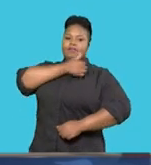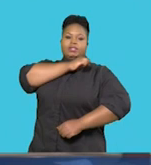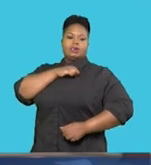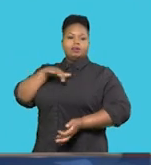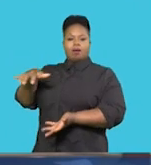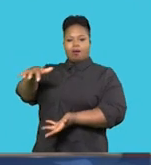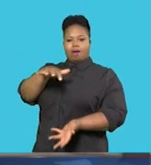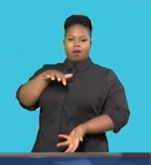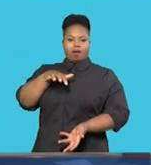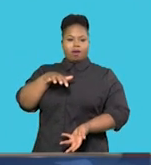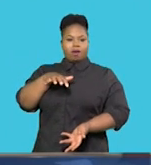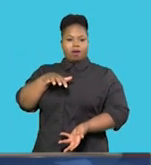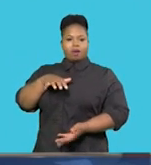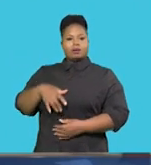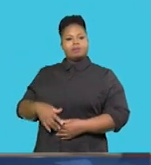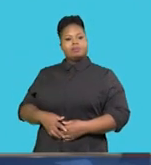kits that